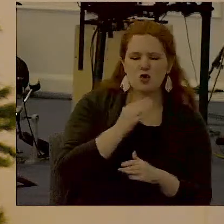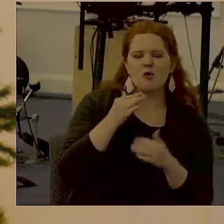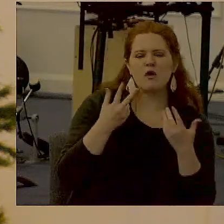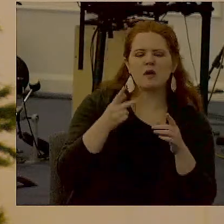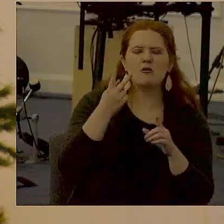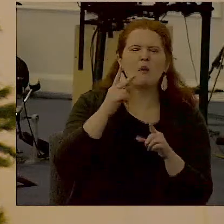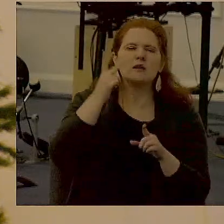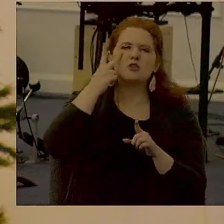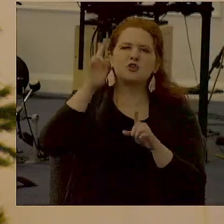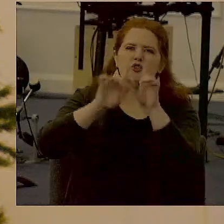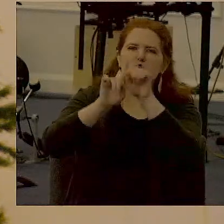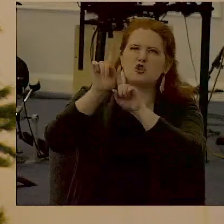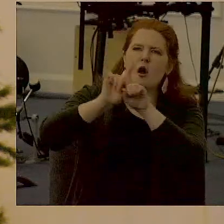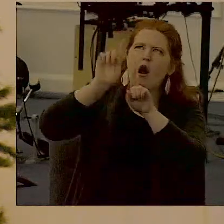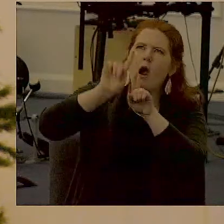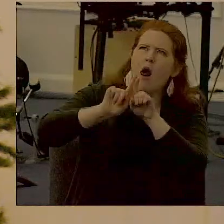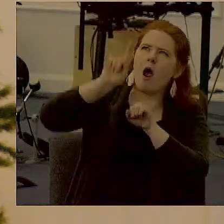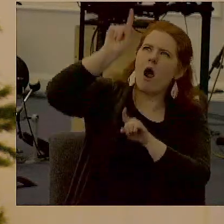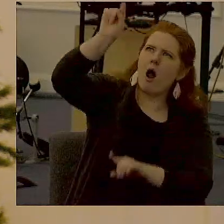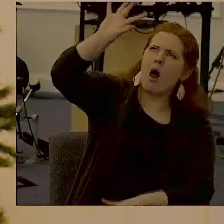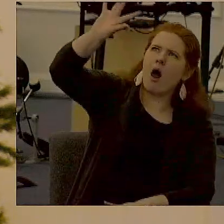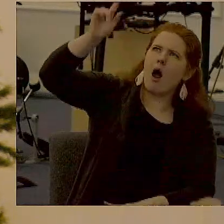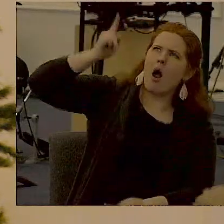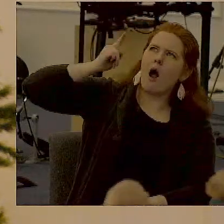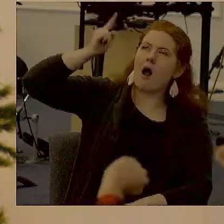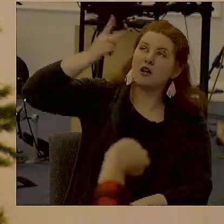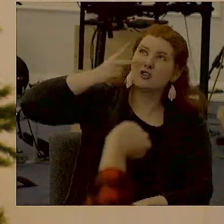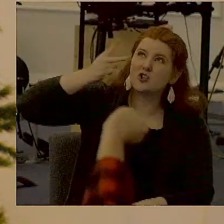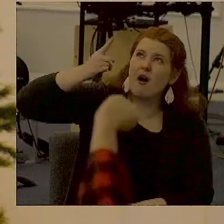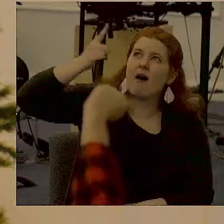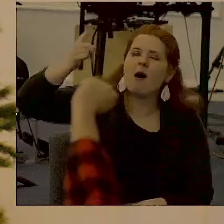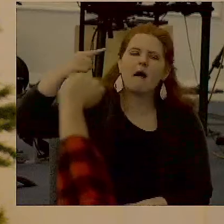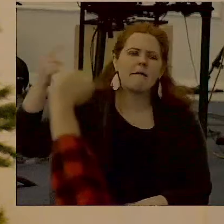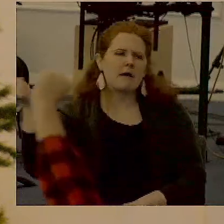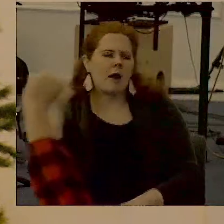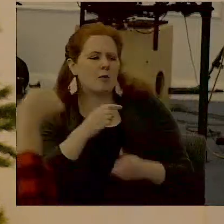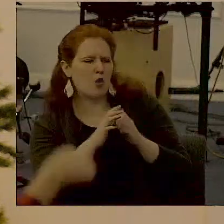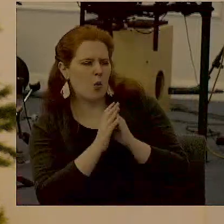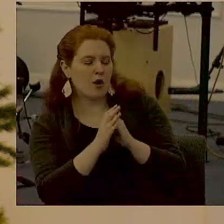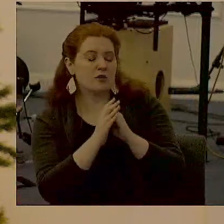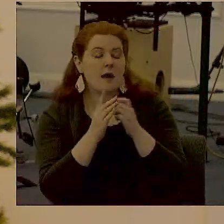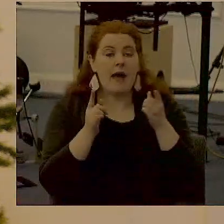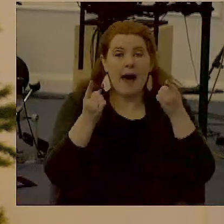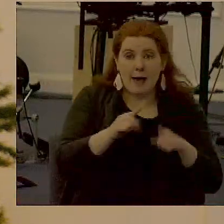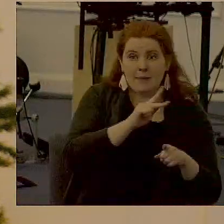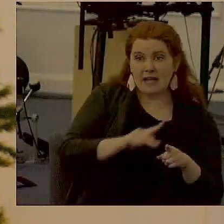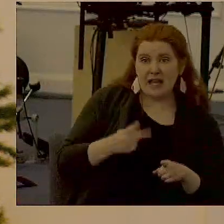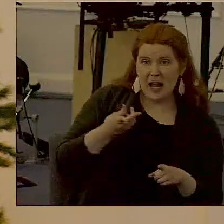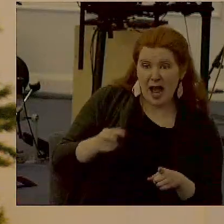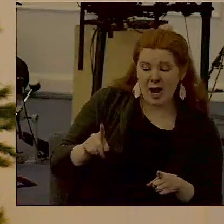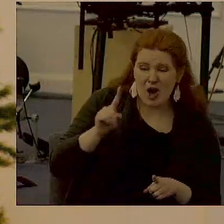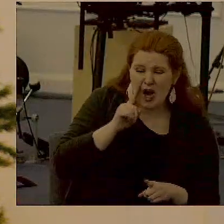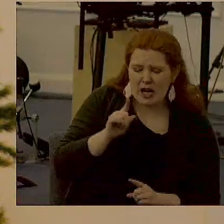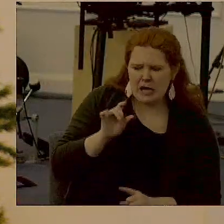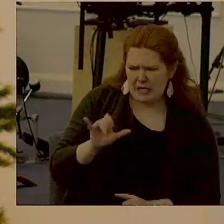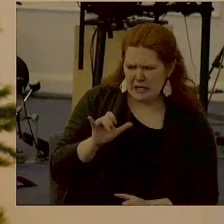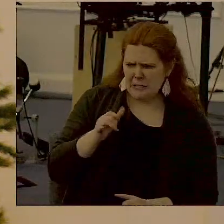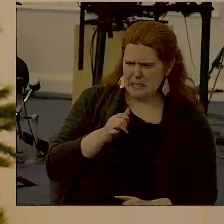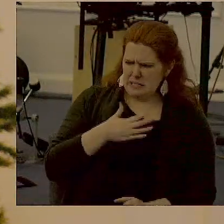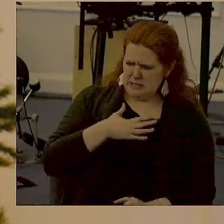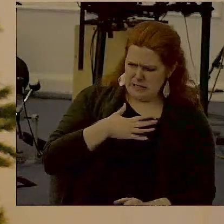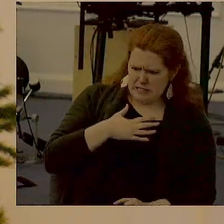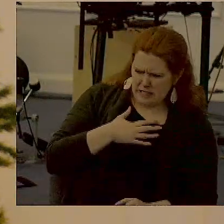his star when it rose and have come to worship him." When Herod the king heard this, he was troubled, and